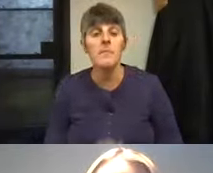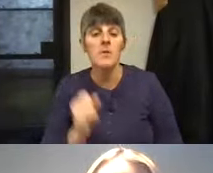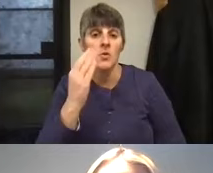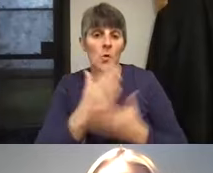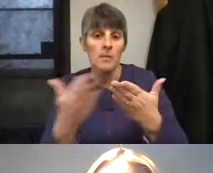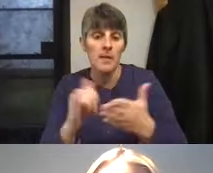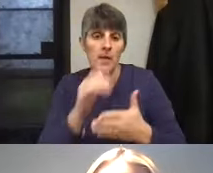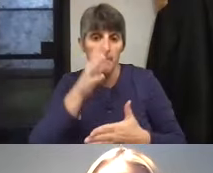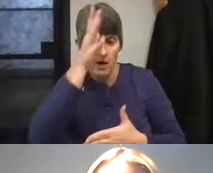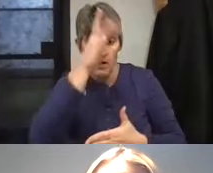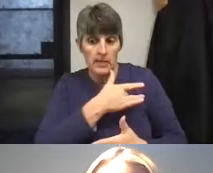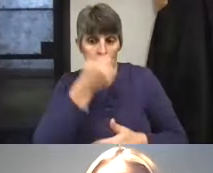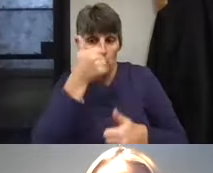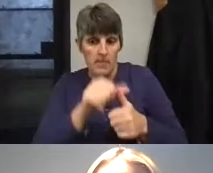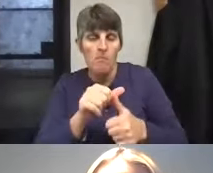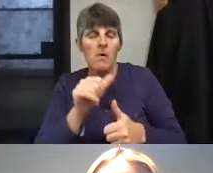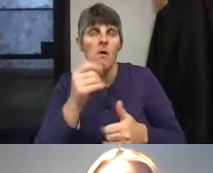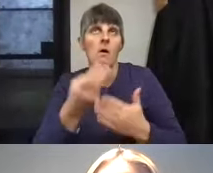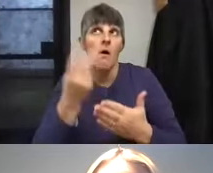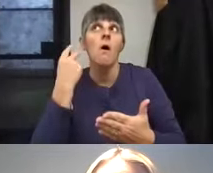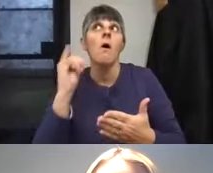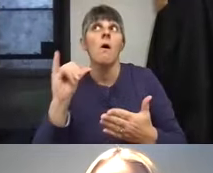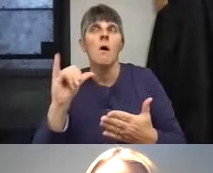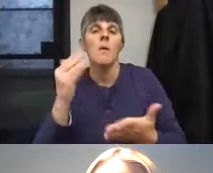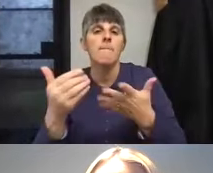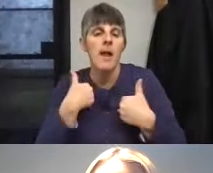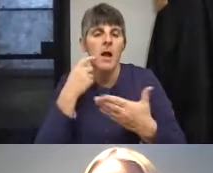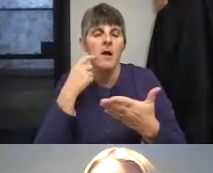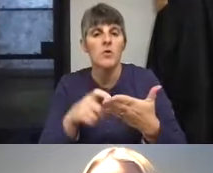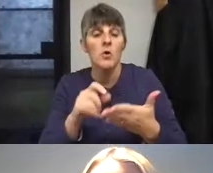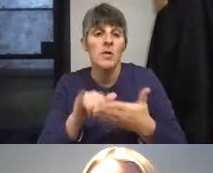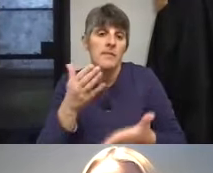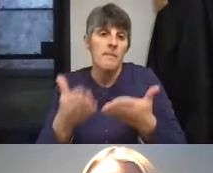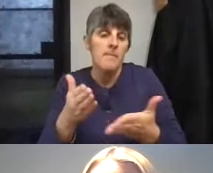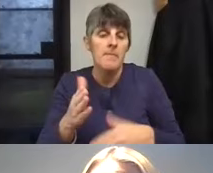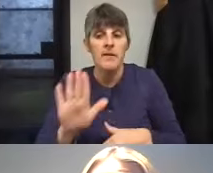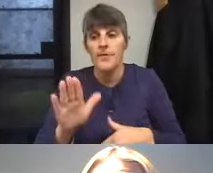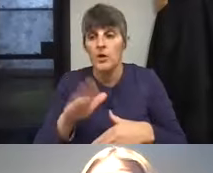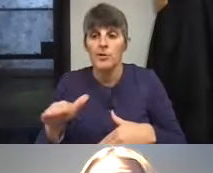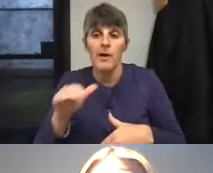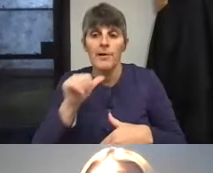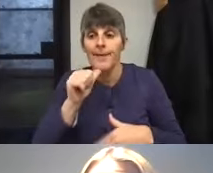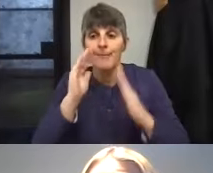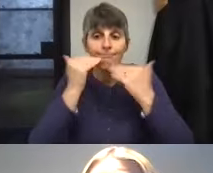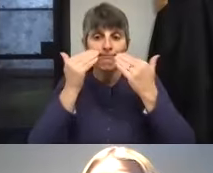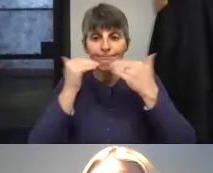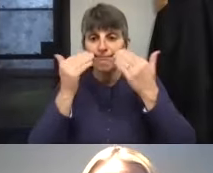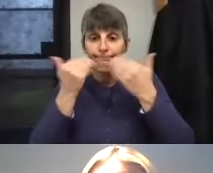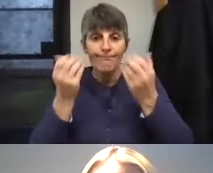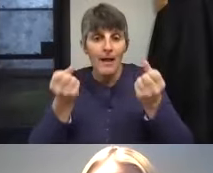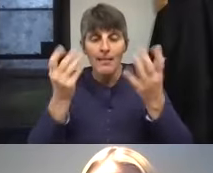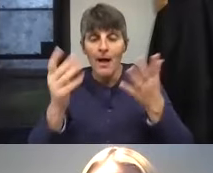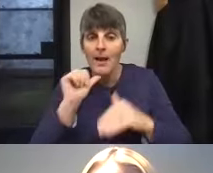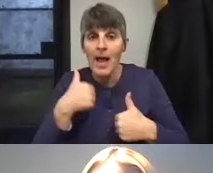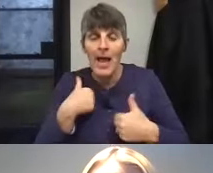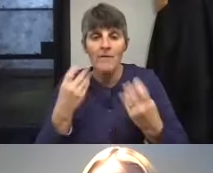things that parents do recall noticing, they might have noticed that maybe their child just wasn't smiling at them a lot, didn't have a lot